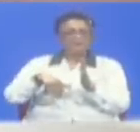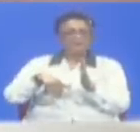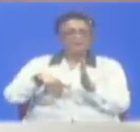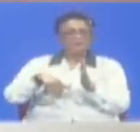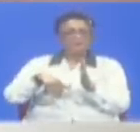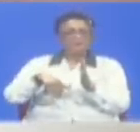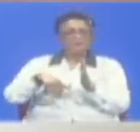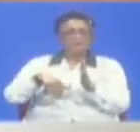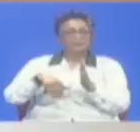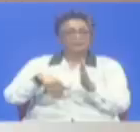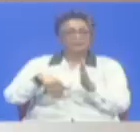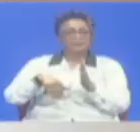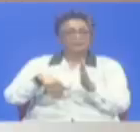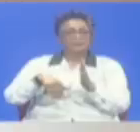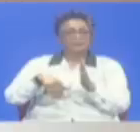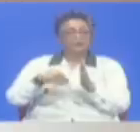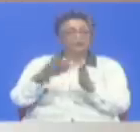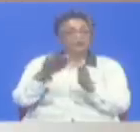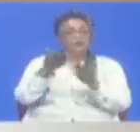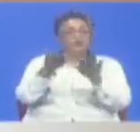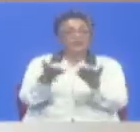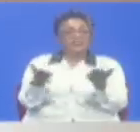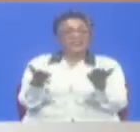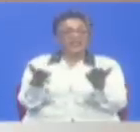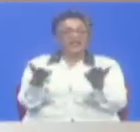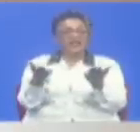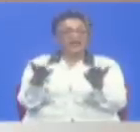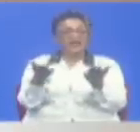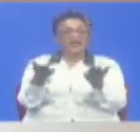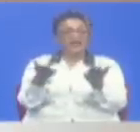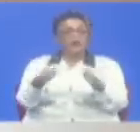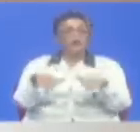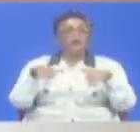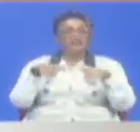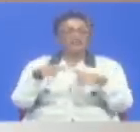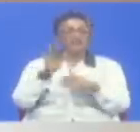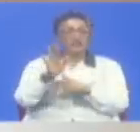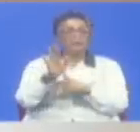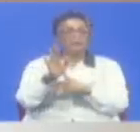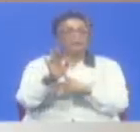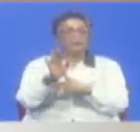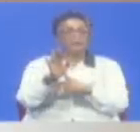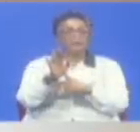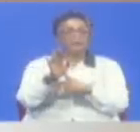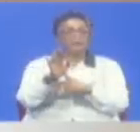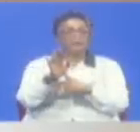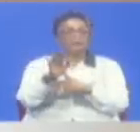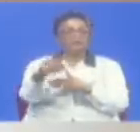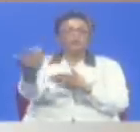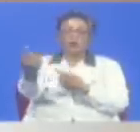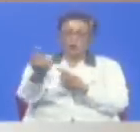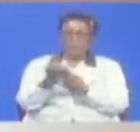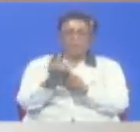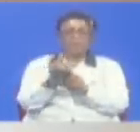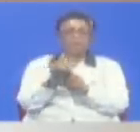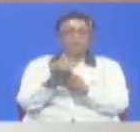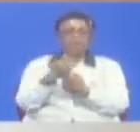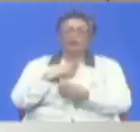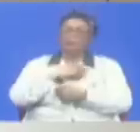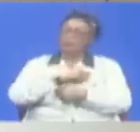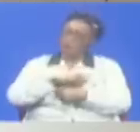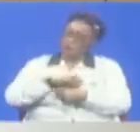and you're standing by at the steps waiting for him, he would come and